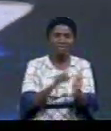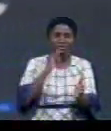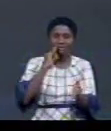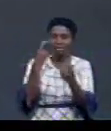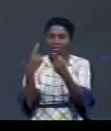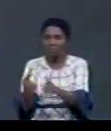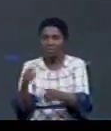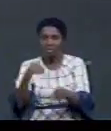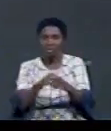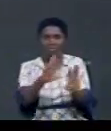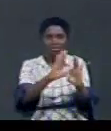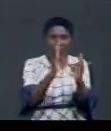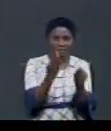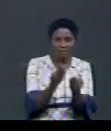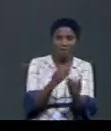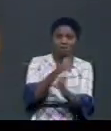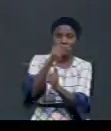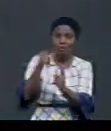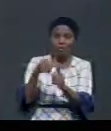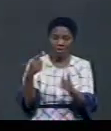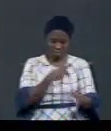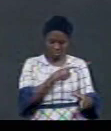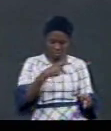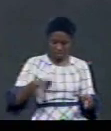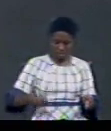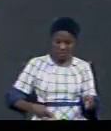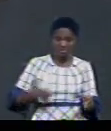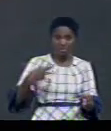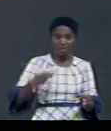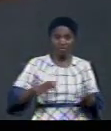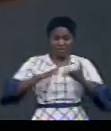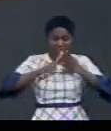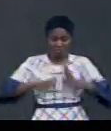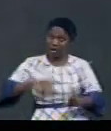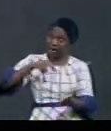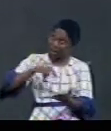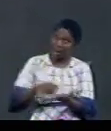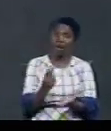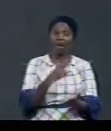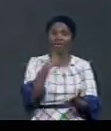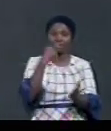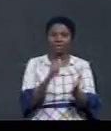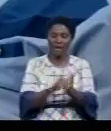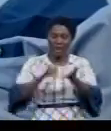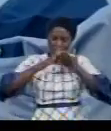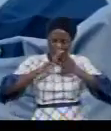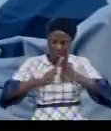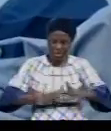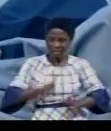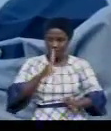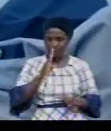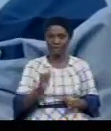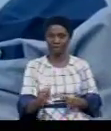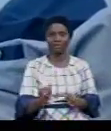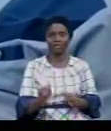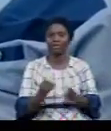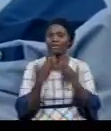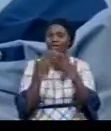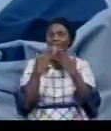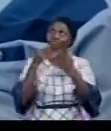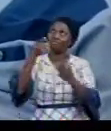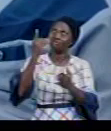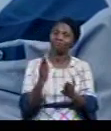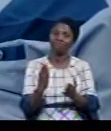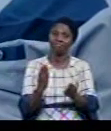Peace rises up and he says, peace be still, thank God today is your day. And